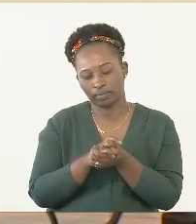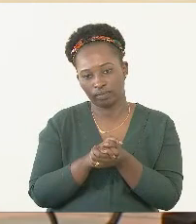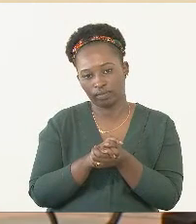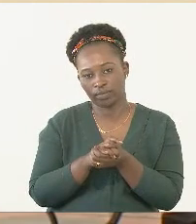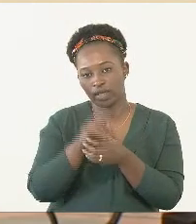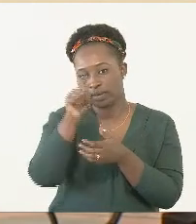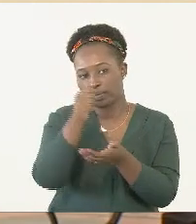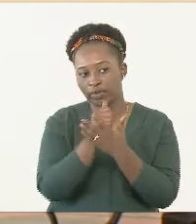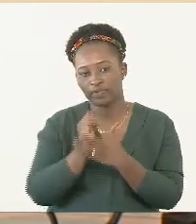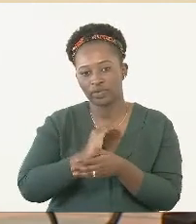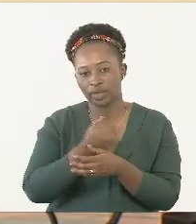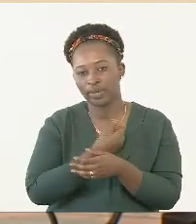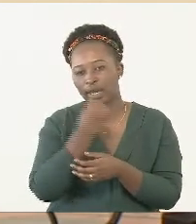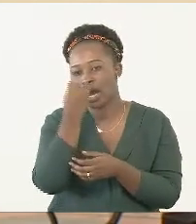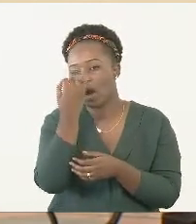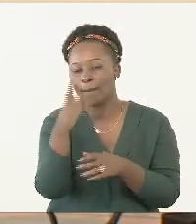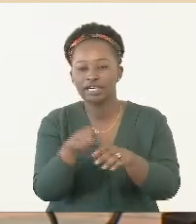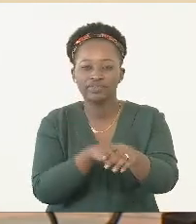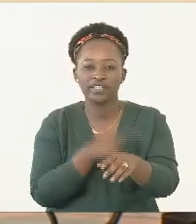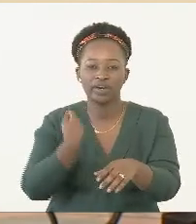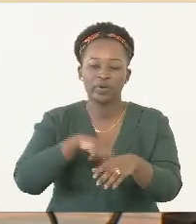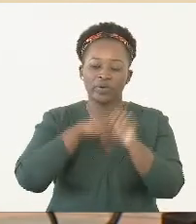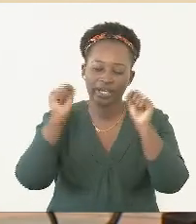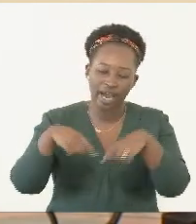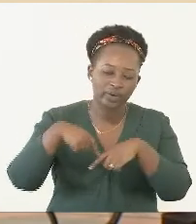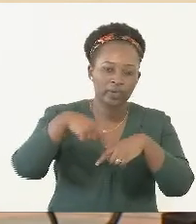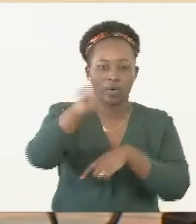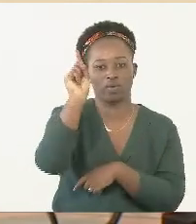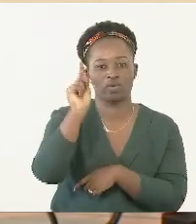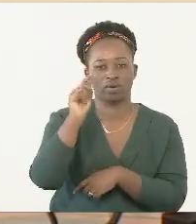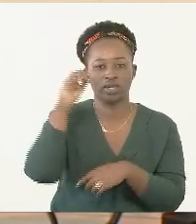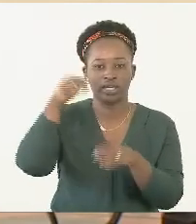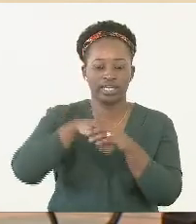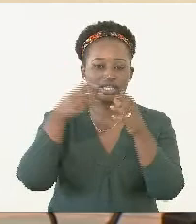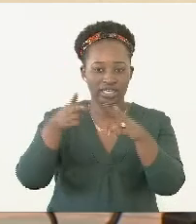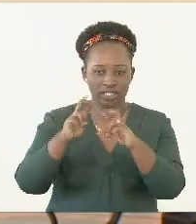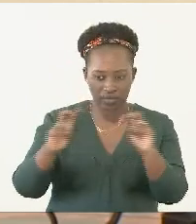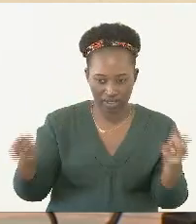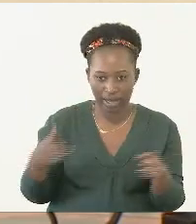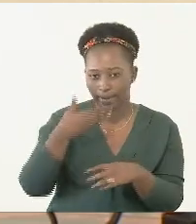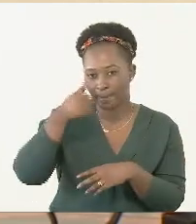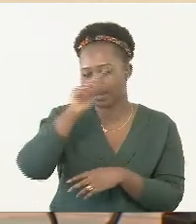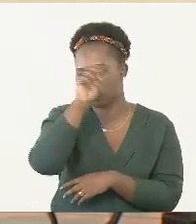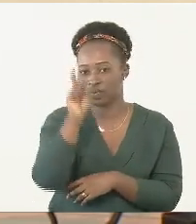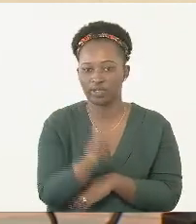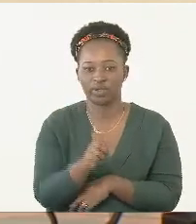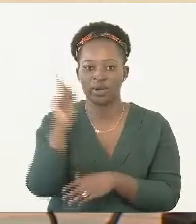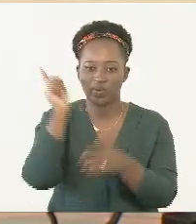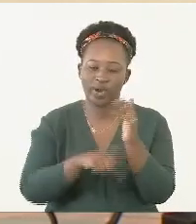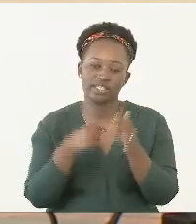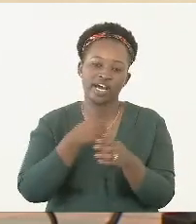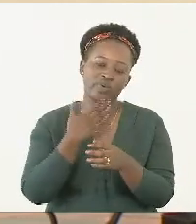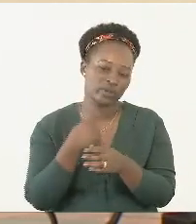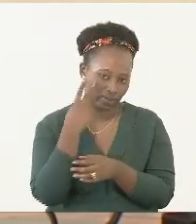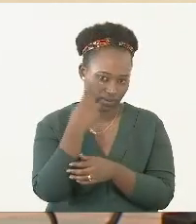Which takes us to how much further we can actually go. So in this research-based question, this is what I want us to look